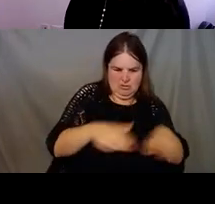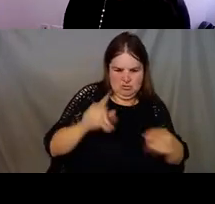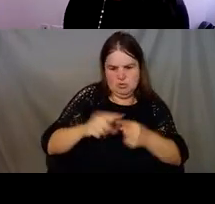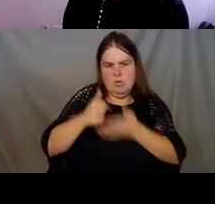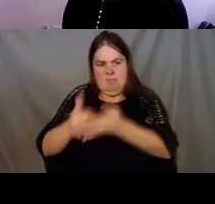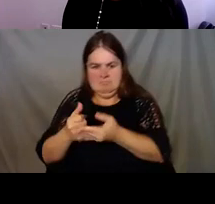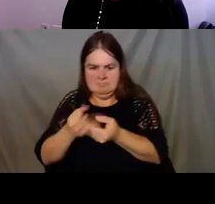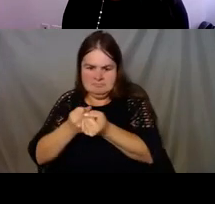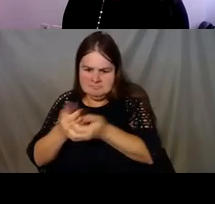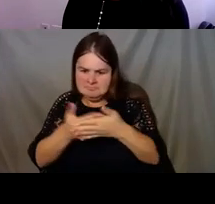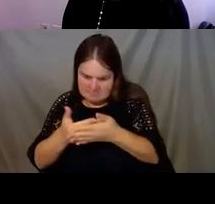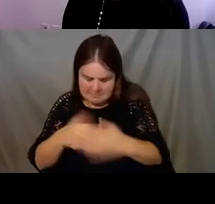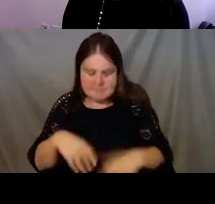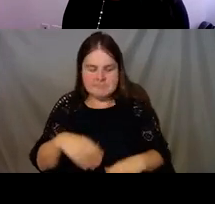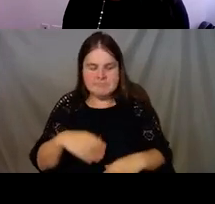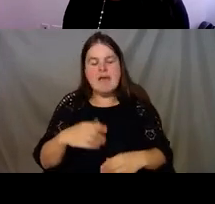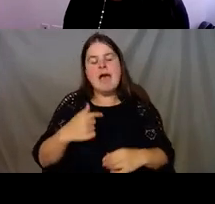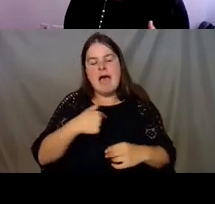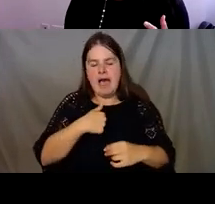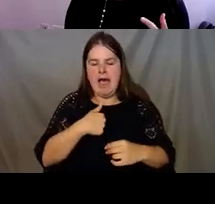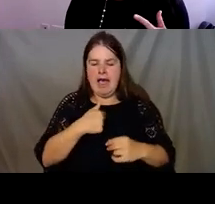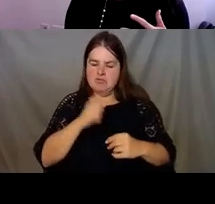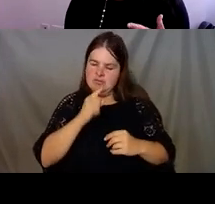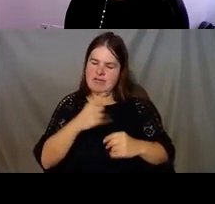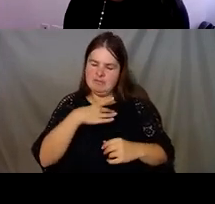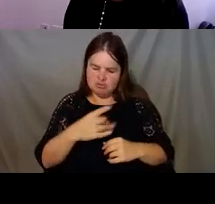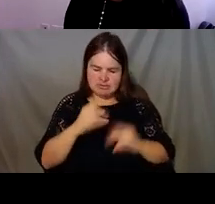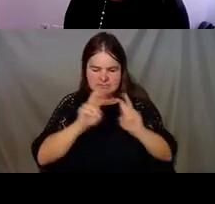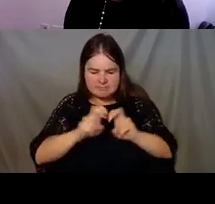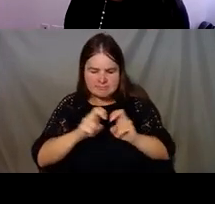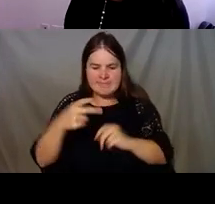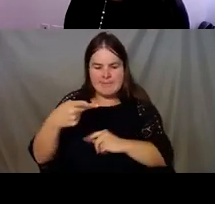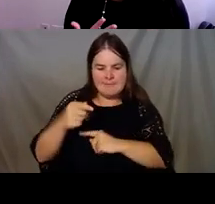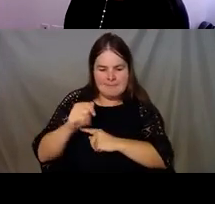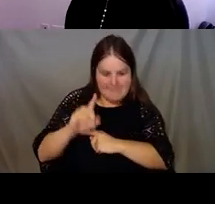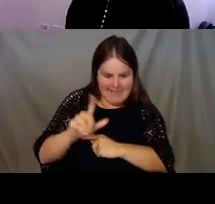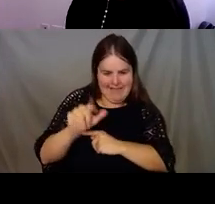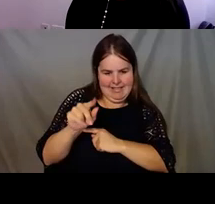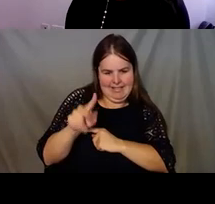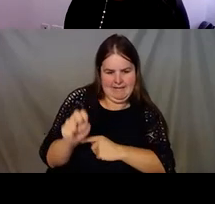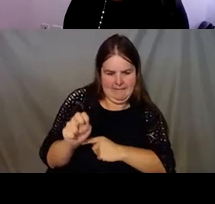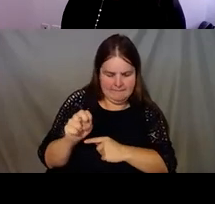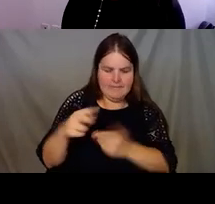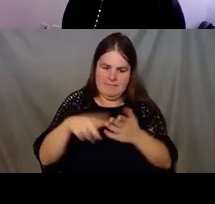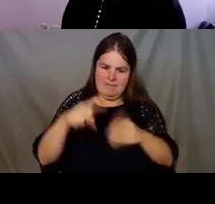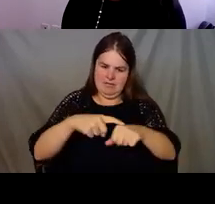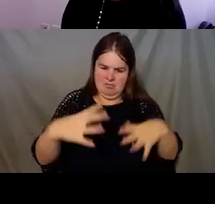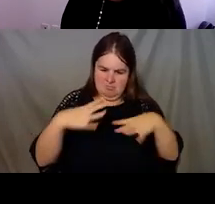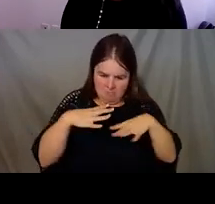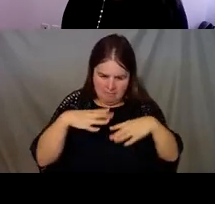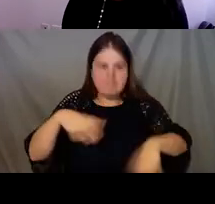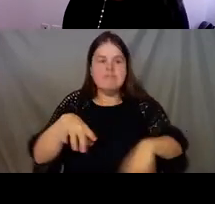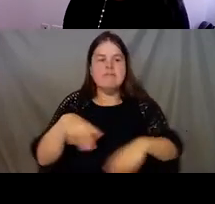And this is where my interest in paid leave comes in. Although most of my work centers around the early caregiving or household